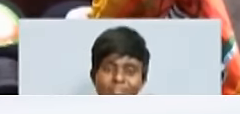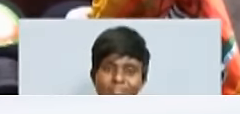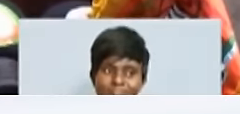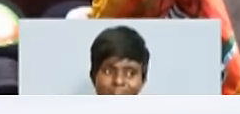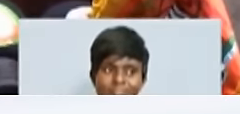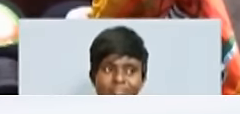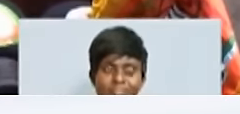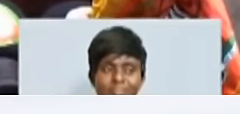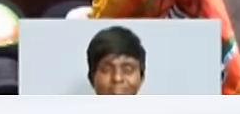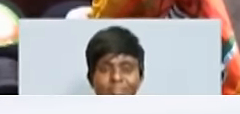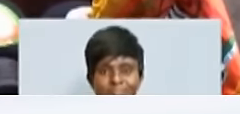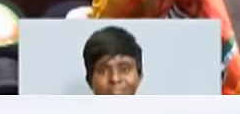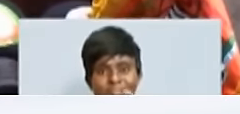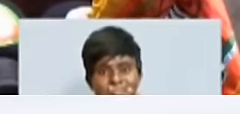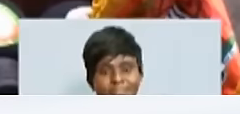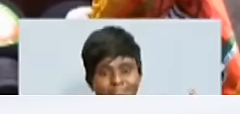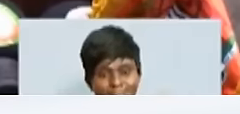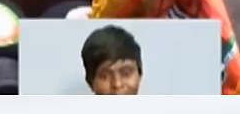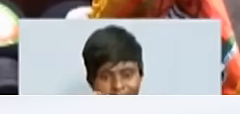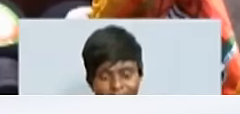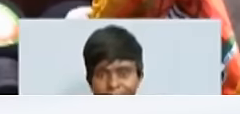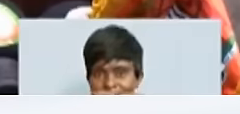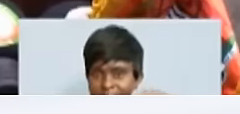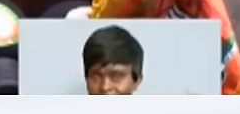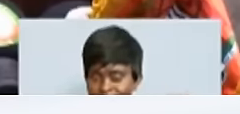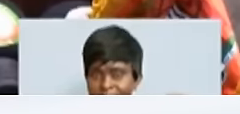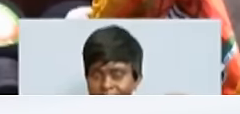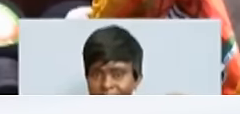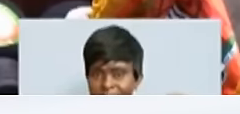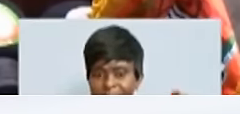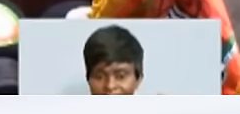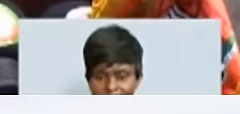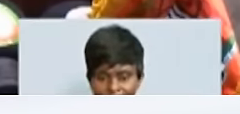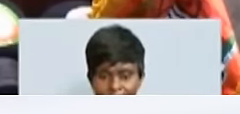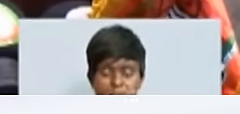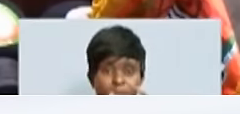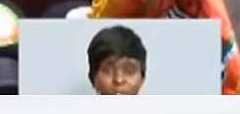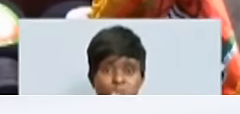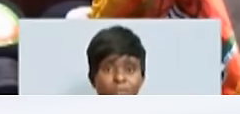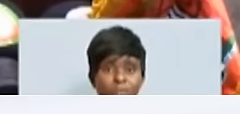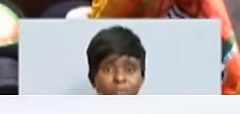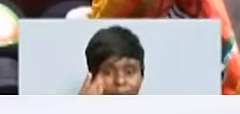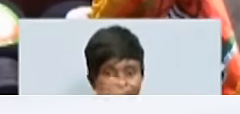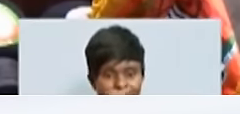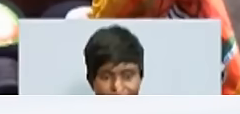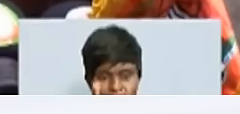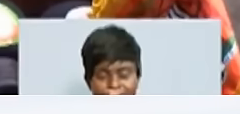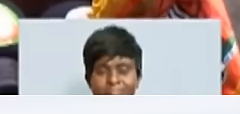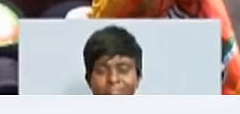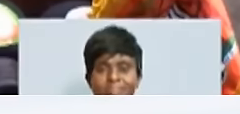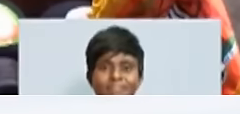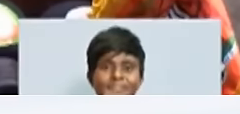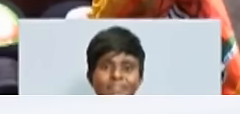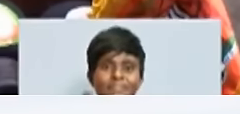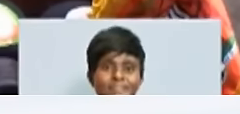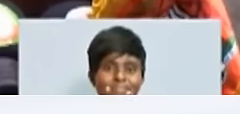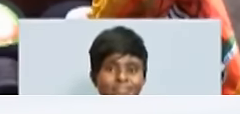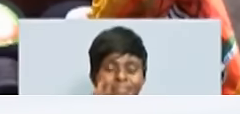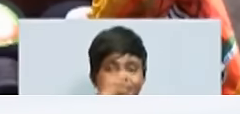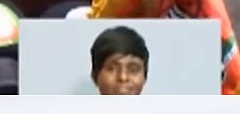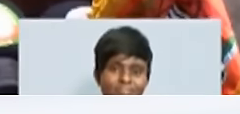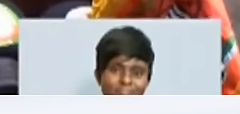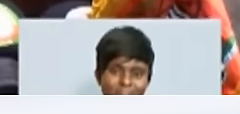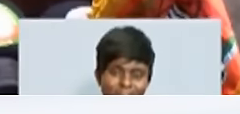environment, with several classroom blocks, as we talk now, being constructed, several